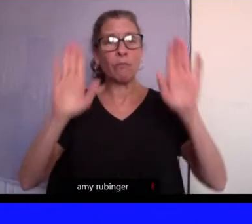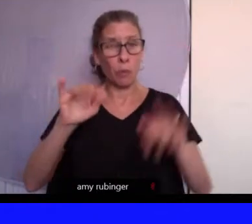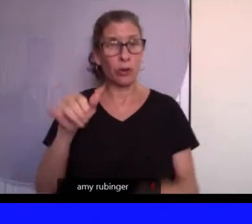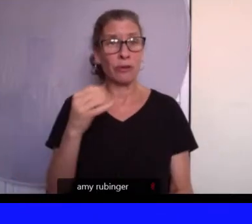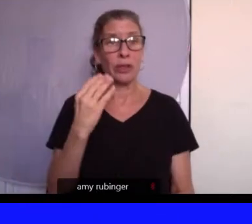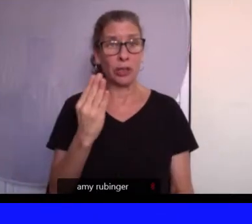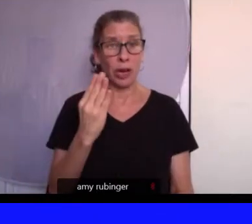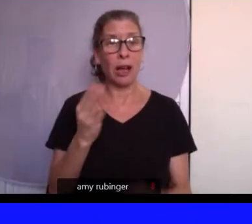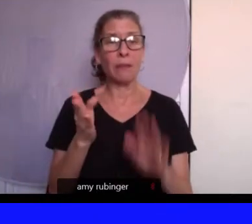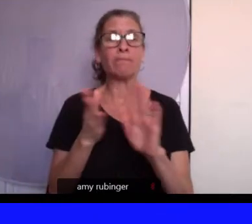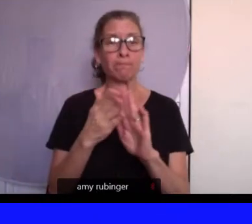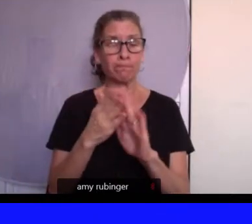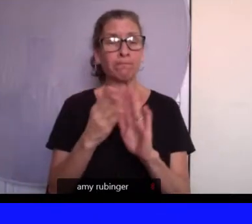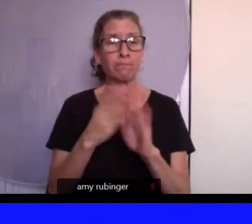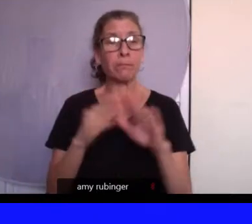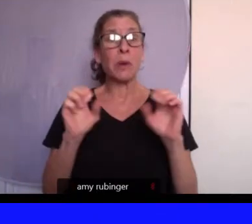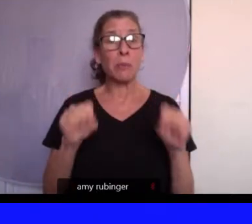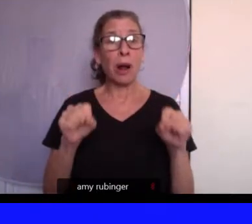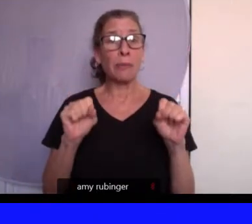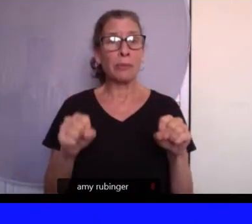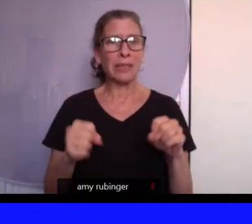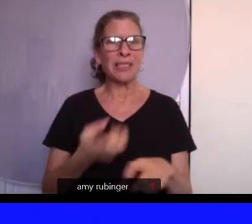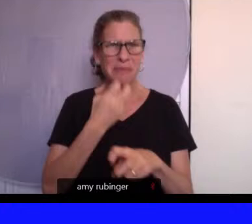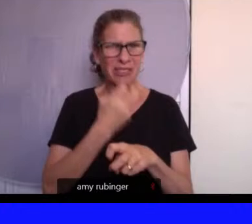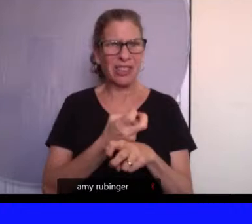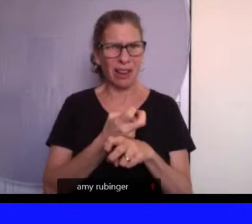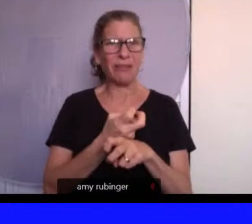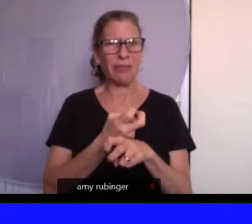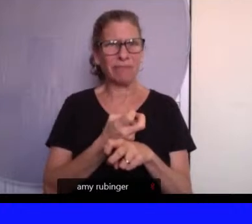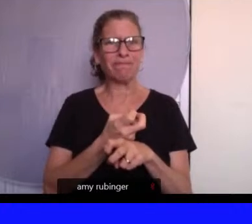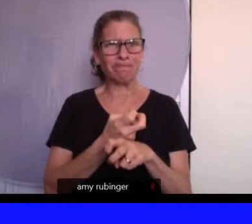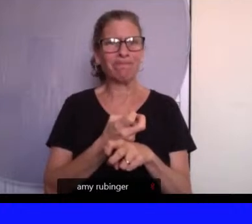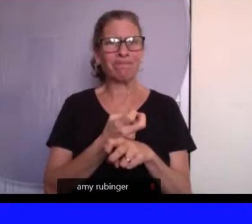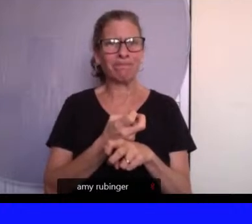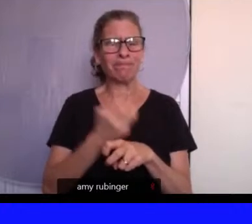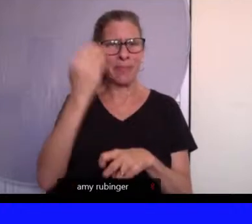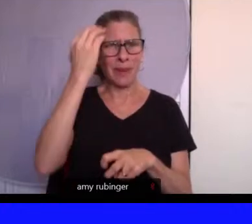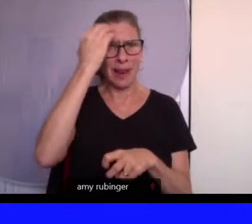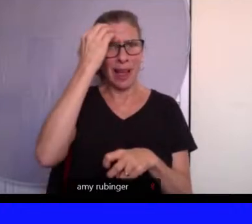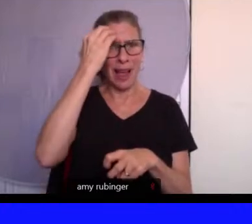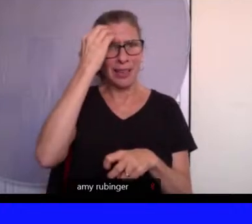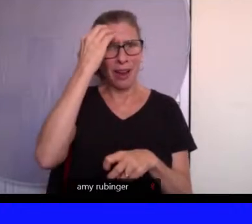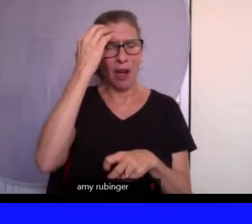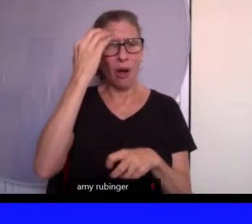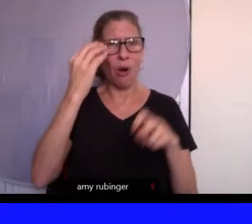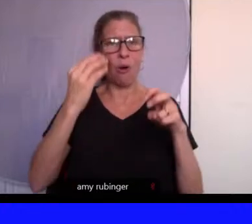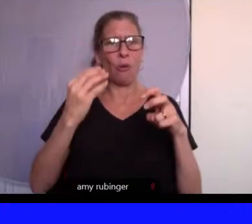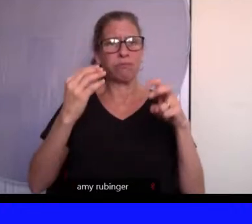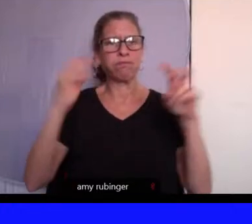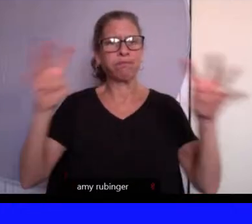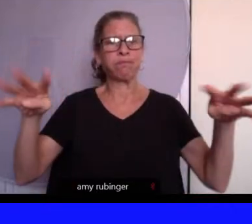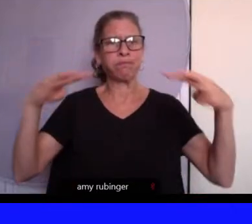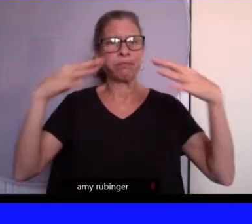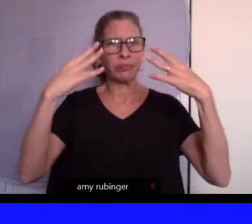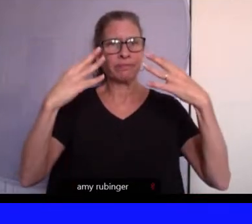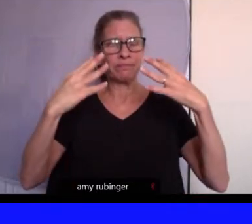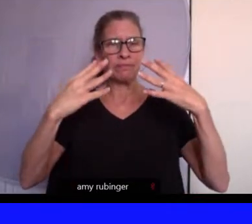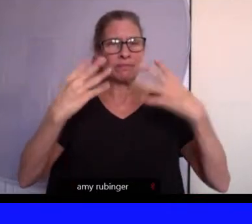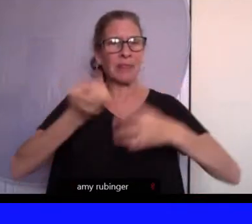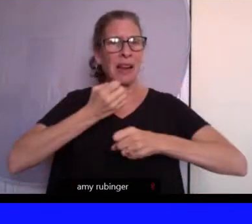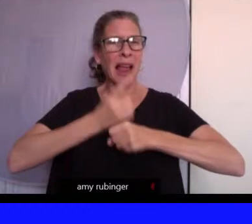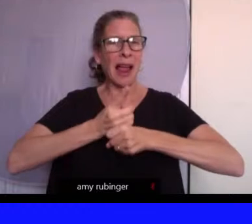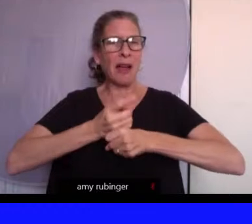speed that we need to cloud your thinking on how to improve the care that we provide to our patients. So my question is,